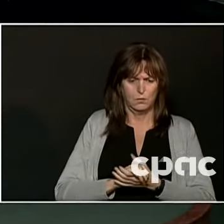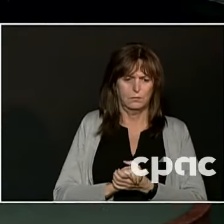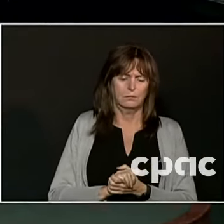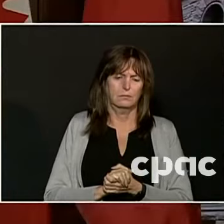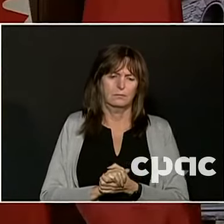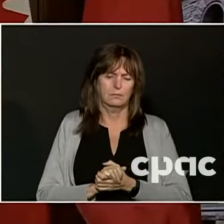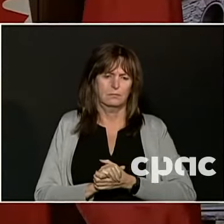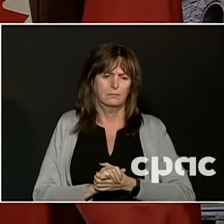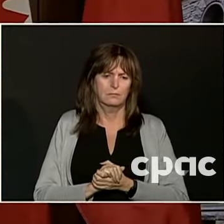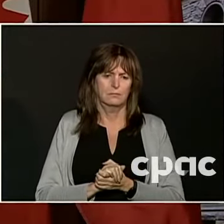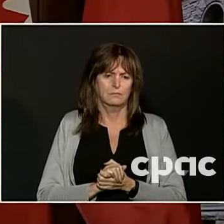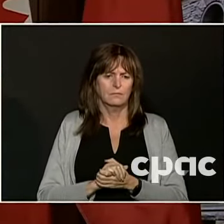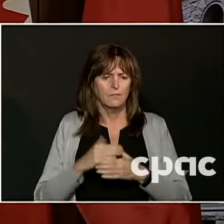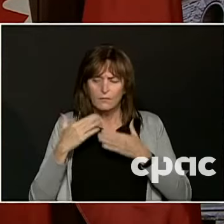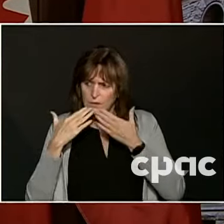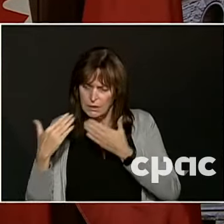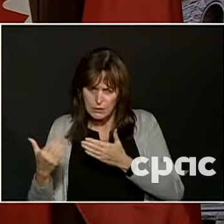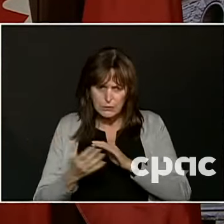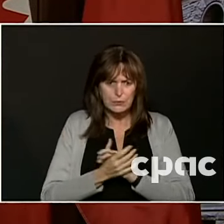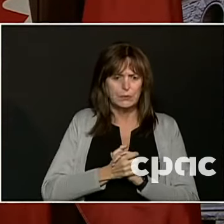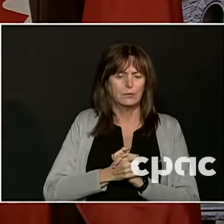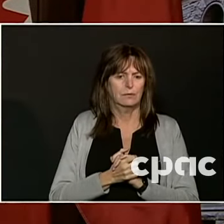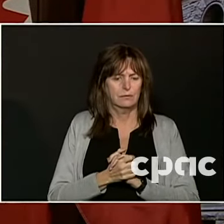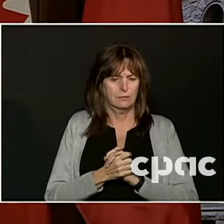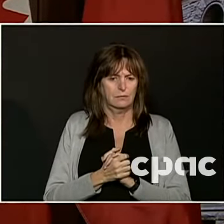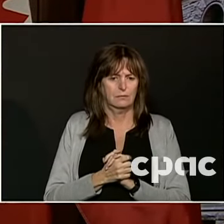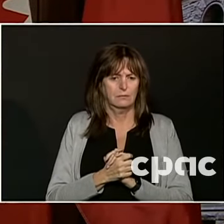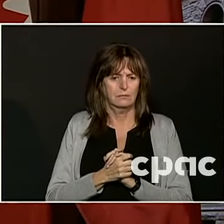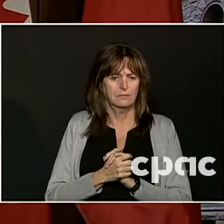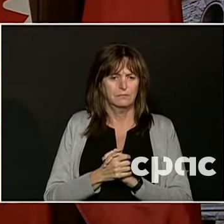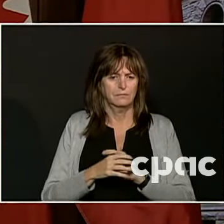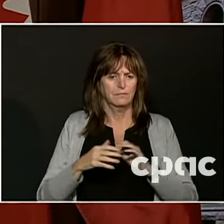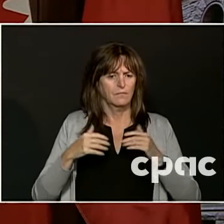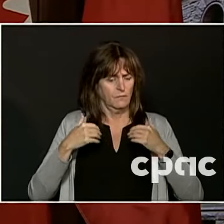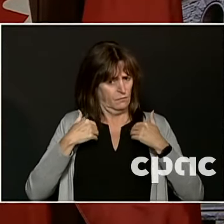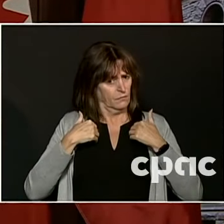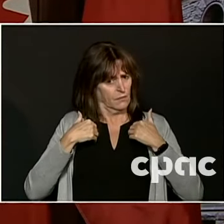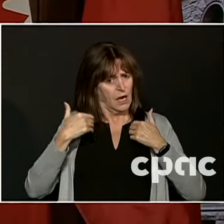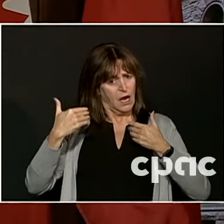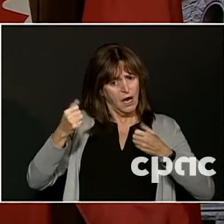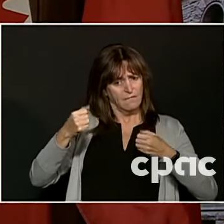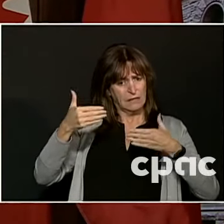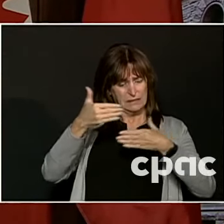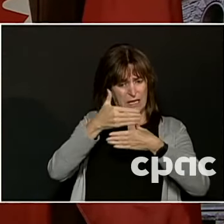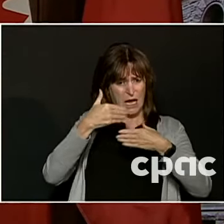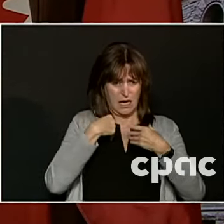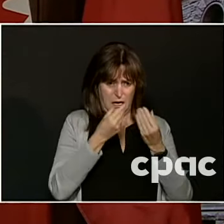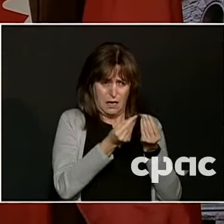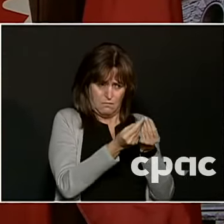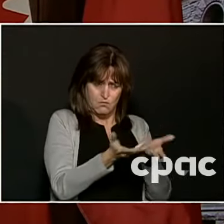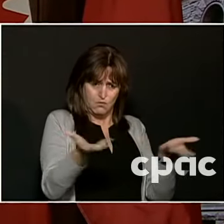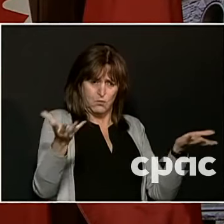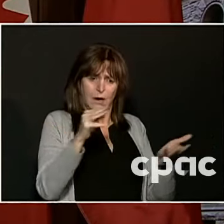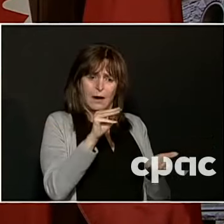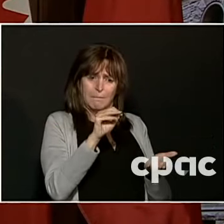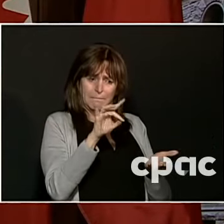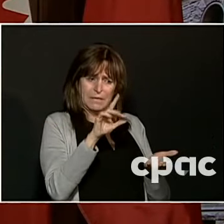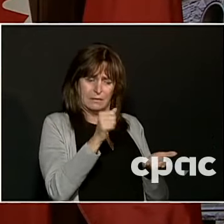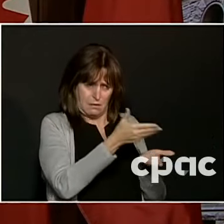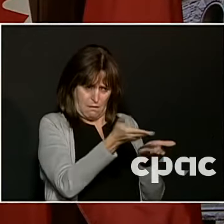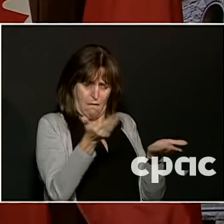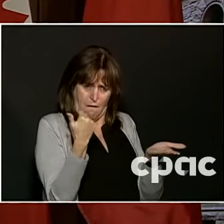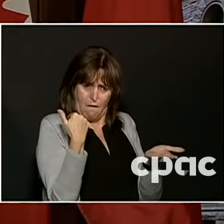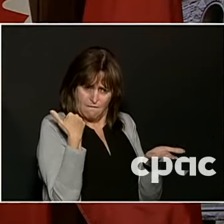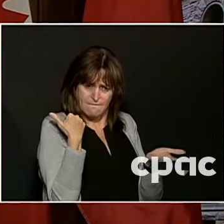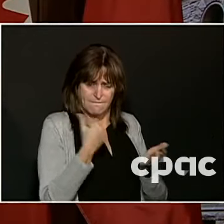Thank you. I'm going to be referring to some slides that I think have been distributed already to the media. If you